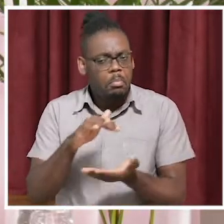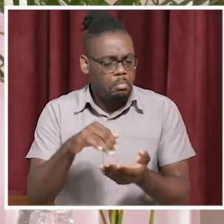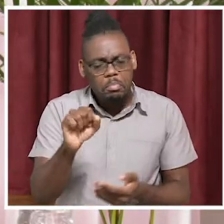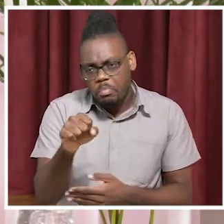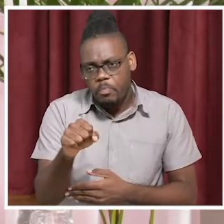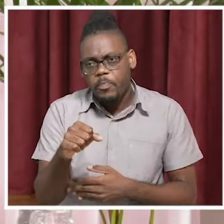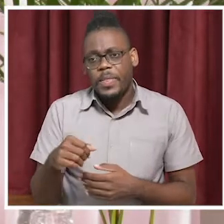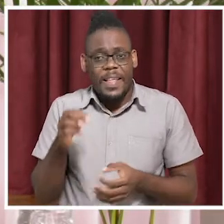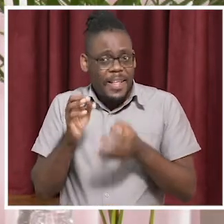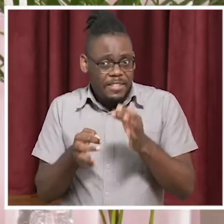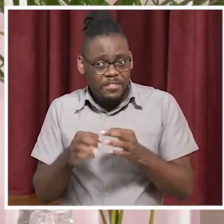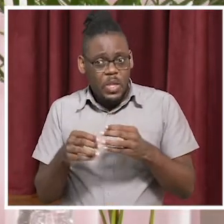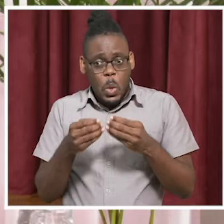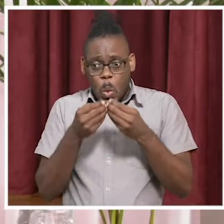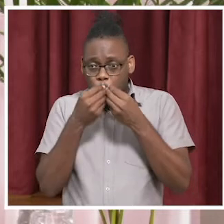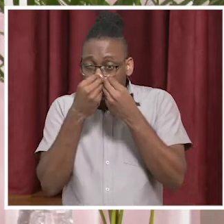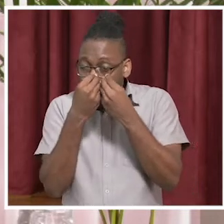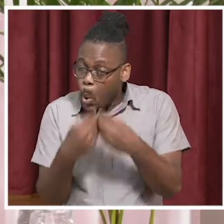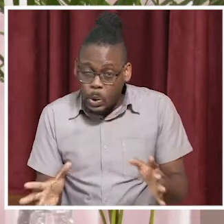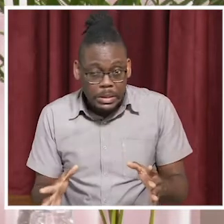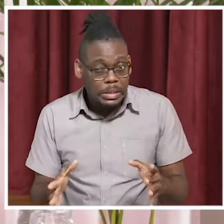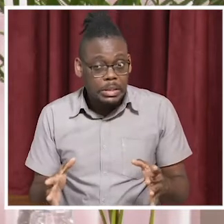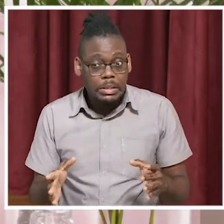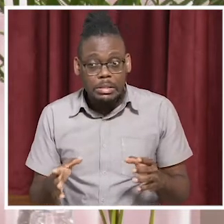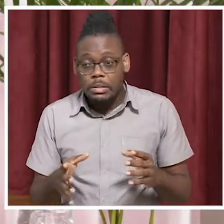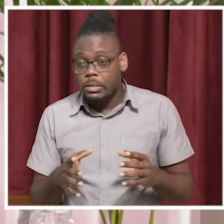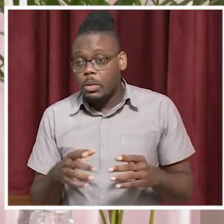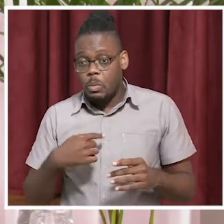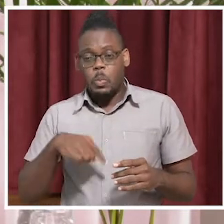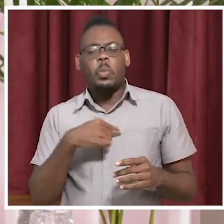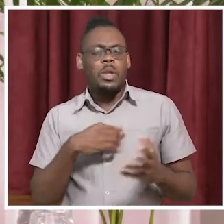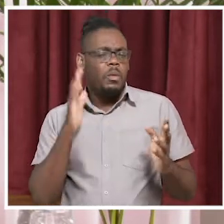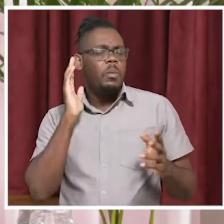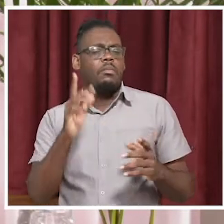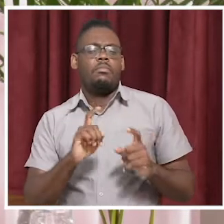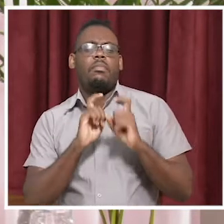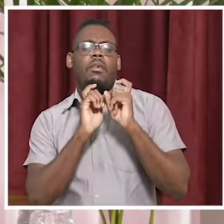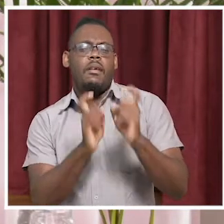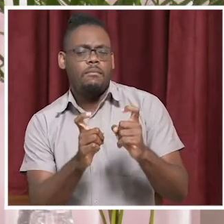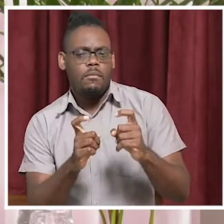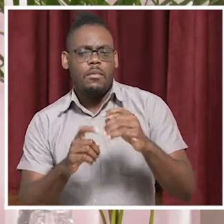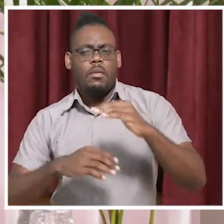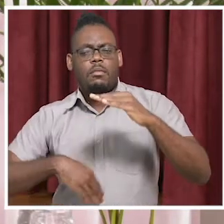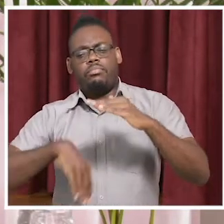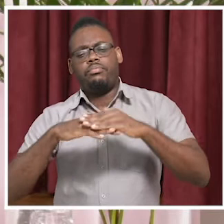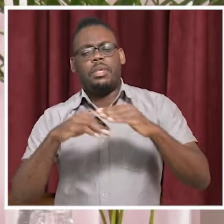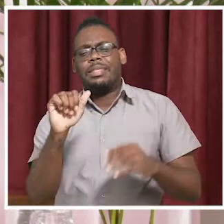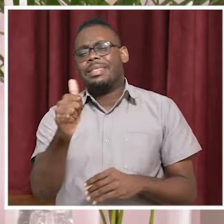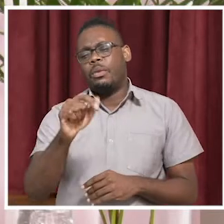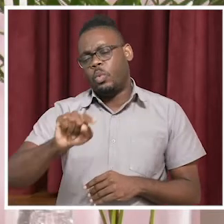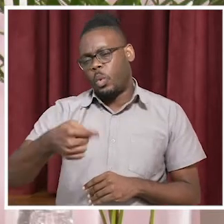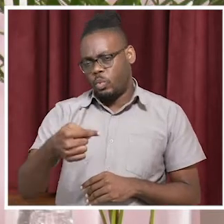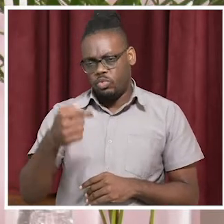appliances or furniture, we have due to flooding, due to electrical assistance up to 10,000. And for regular clients who are in